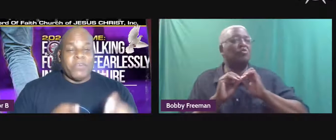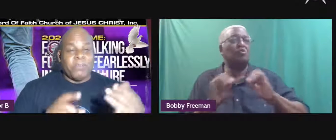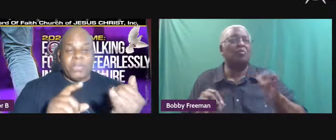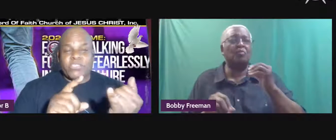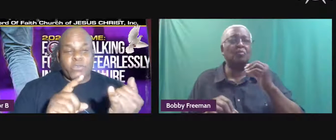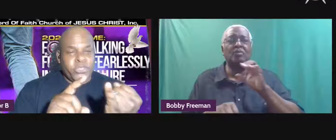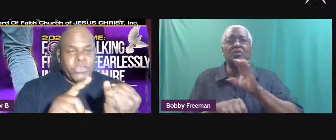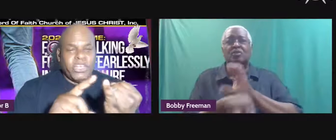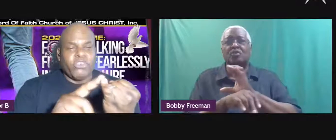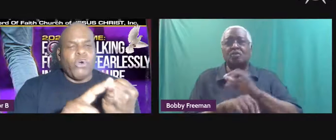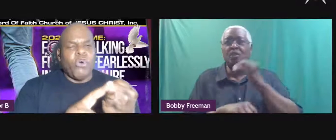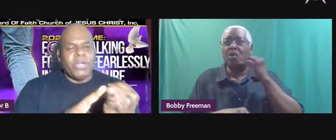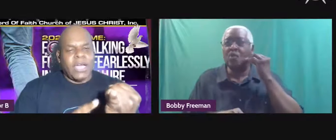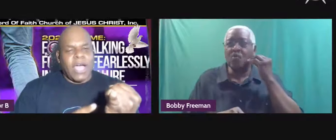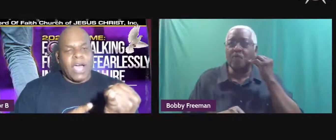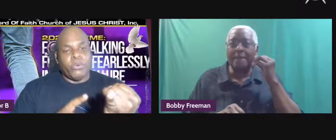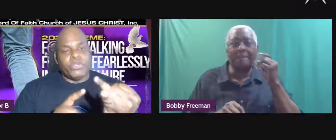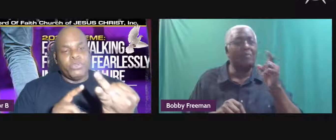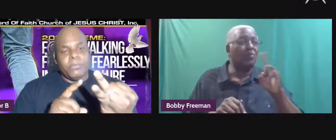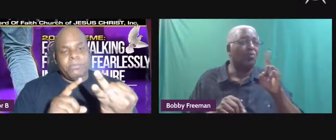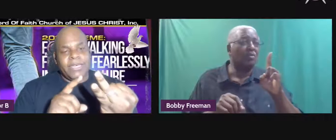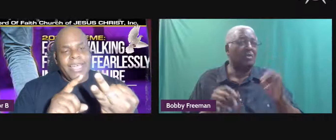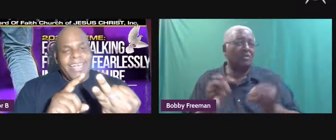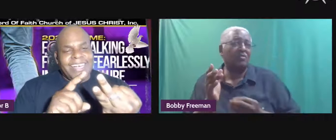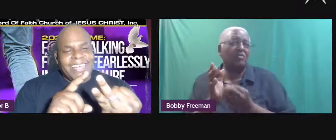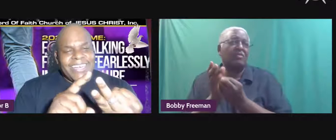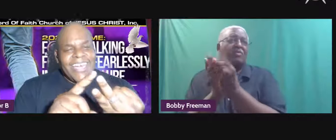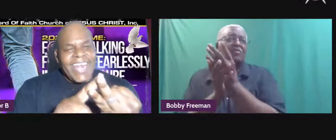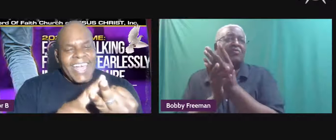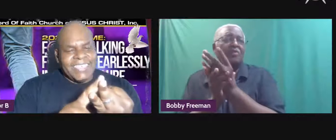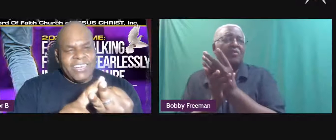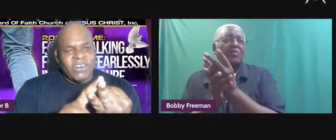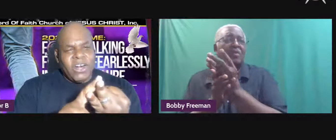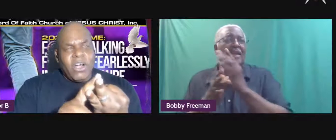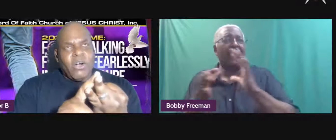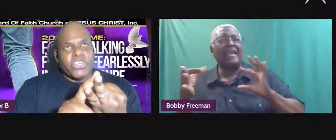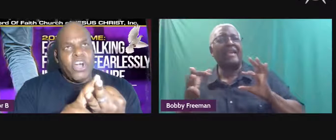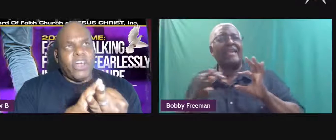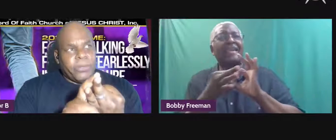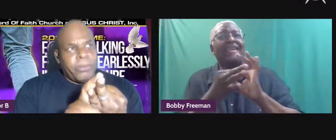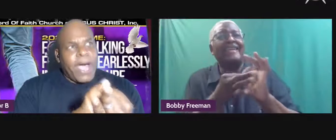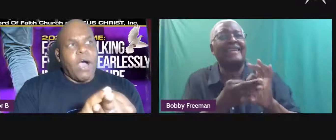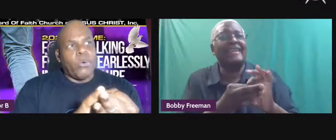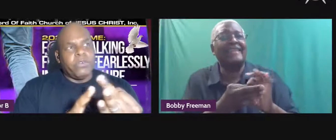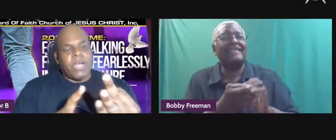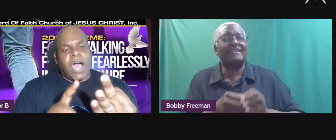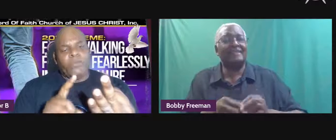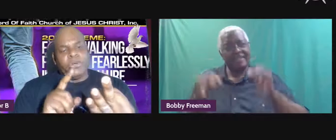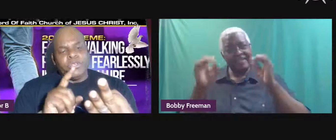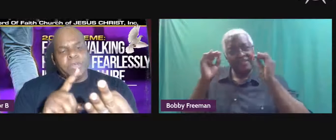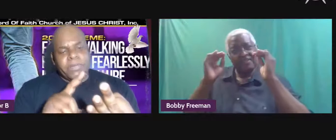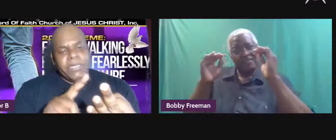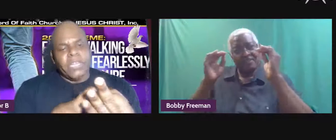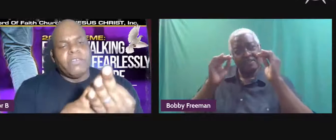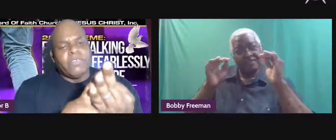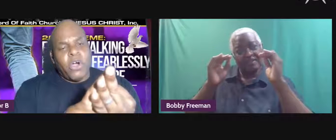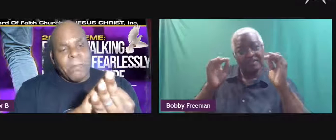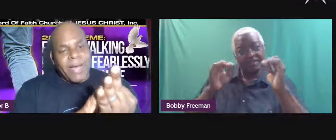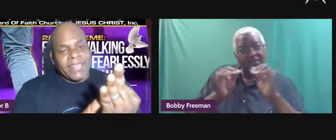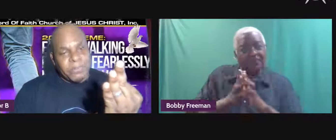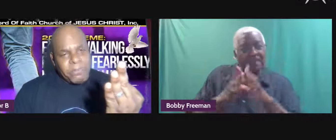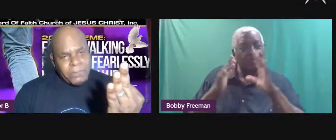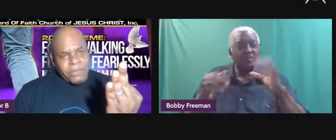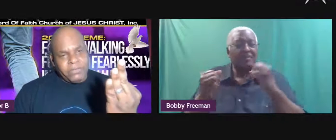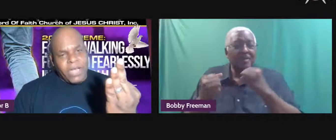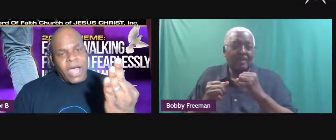You don't have a place where you can grow in God, where you can be connected or taught the power of God, where you can be loved